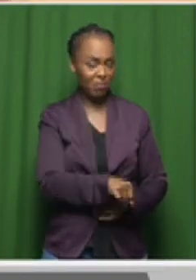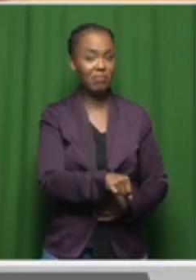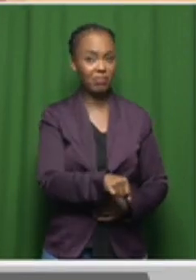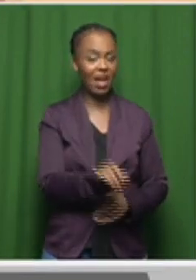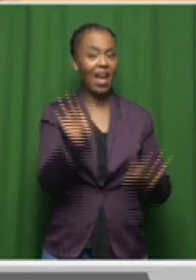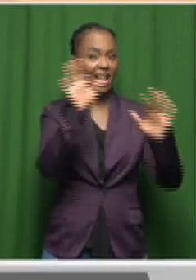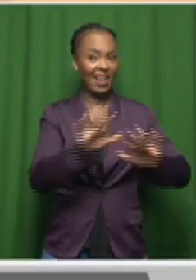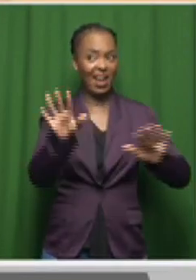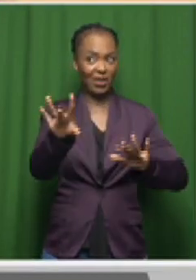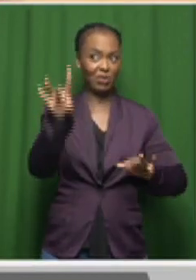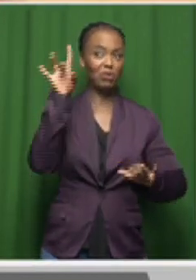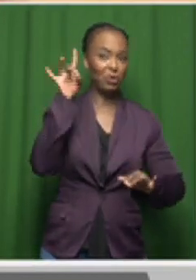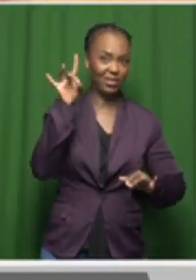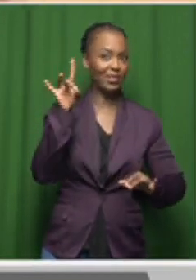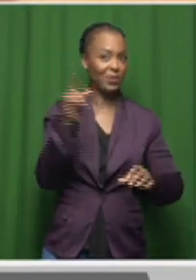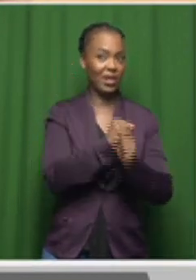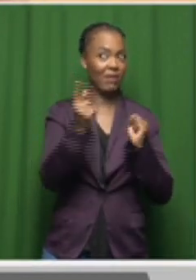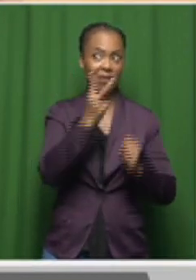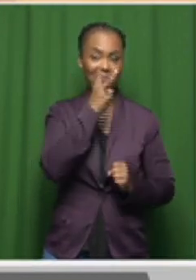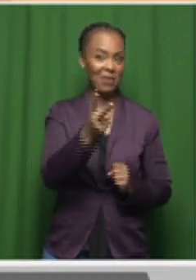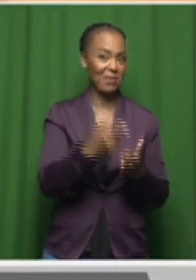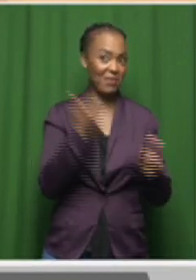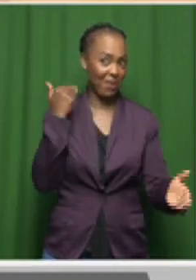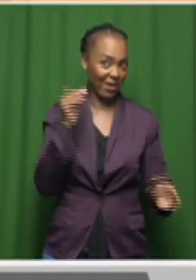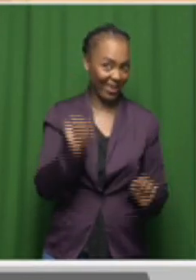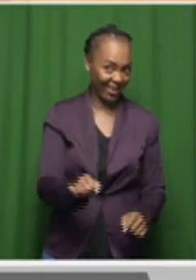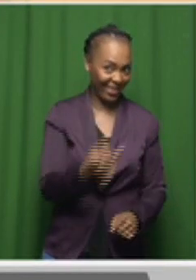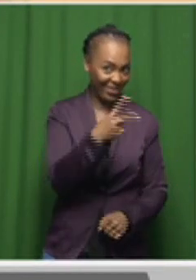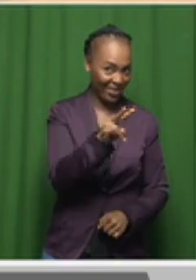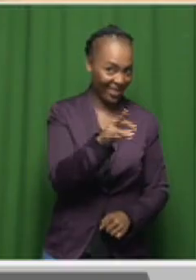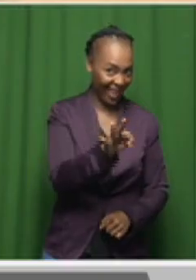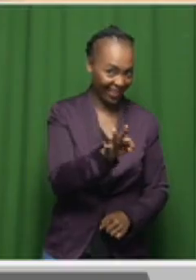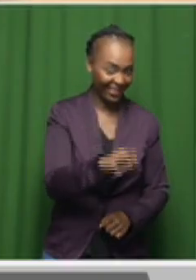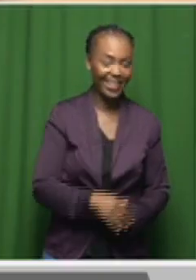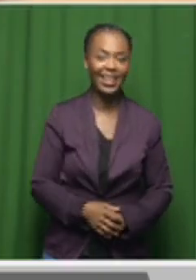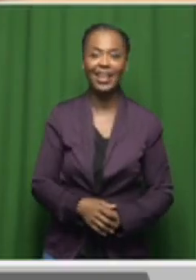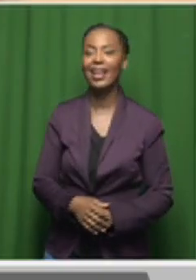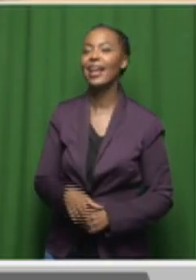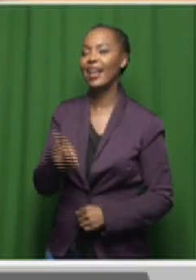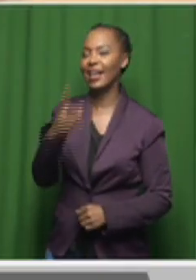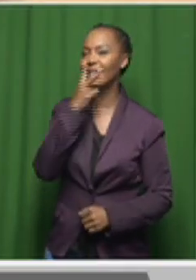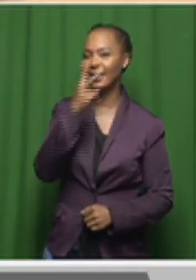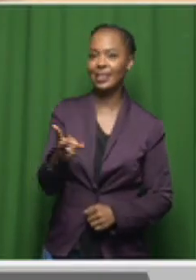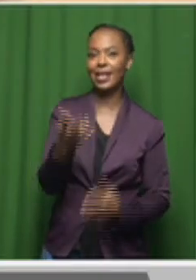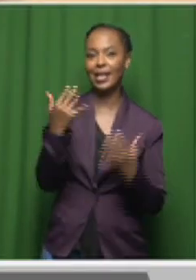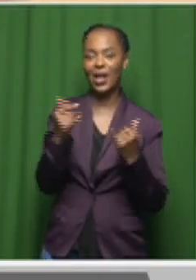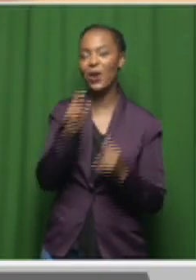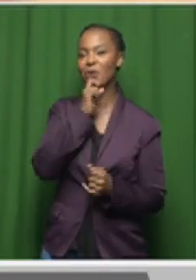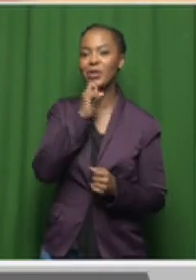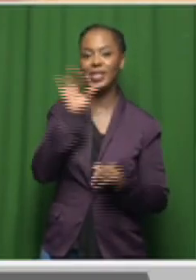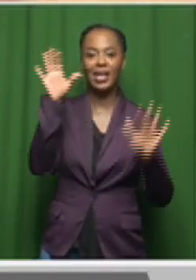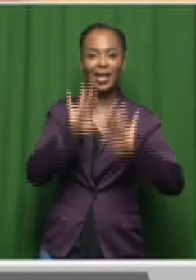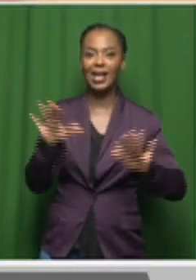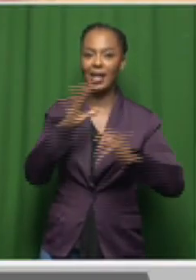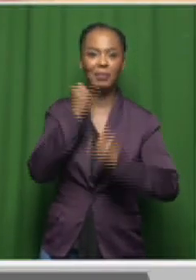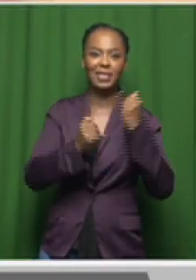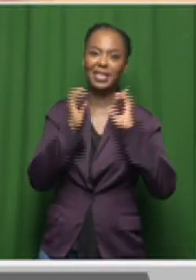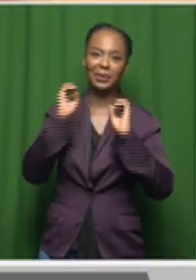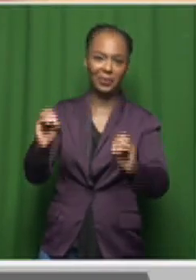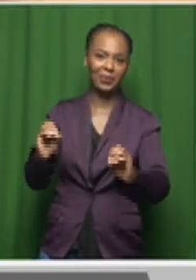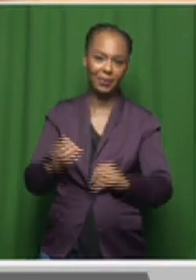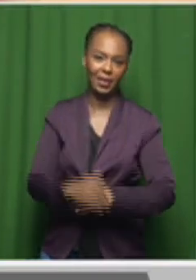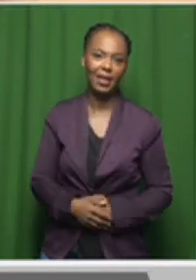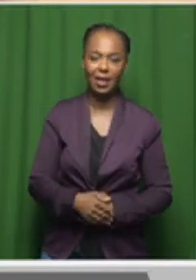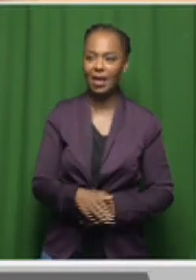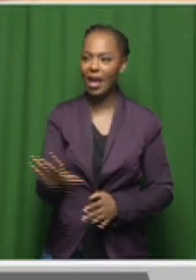in the same breath, Richard, I mean, I see that your use of color is unmistakable. How then do you approach